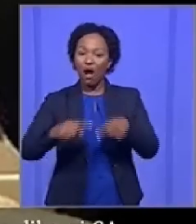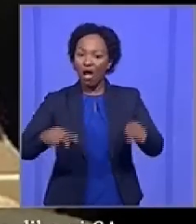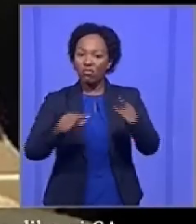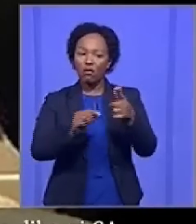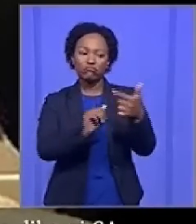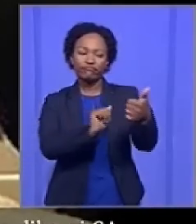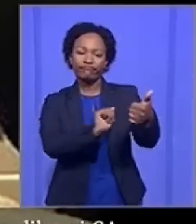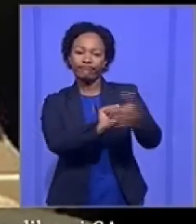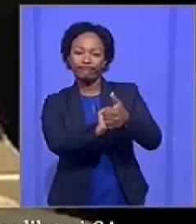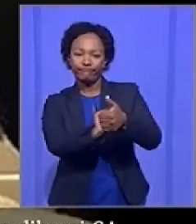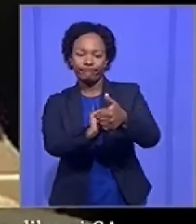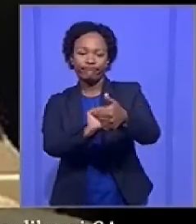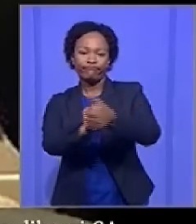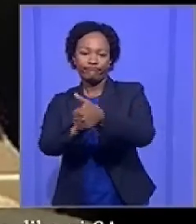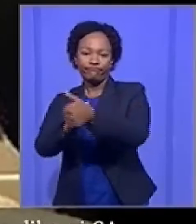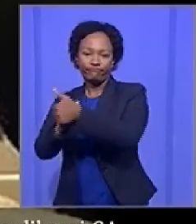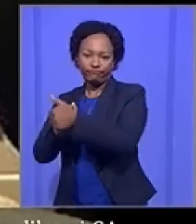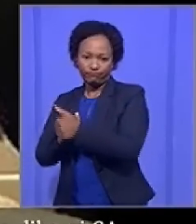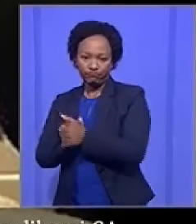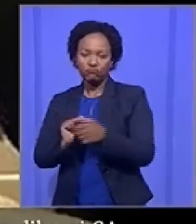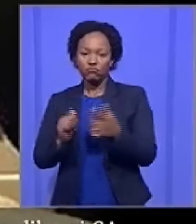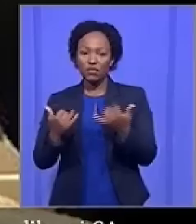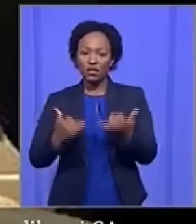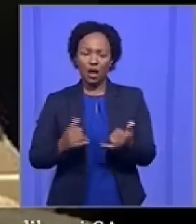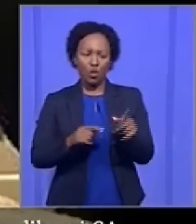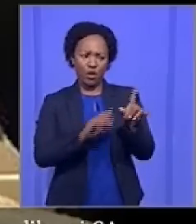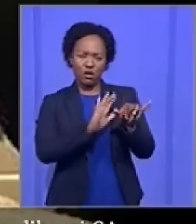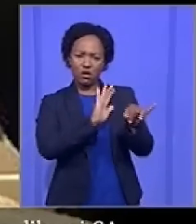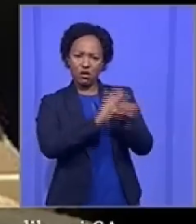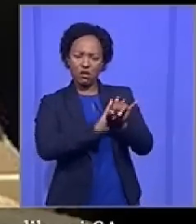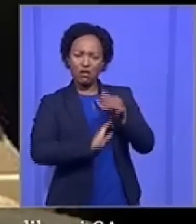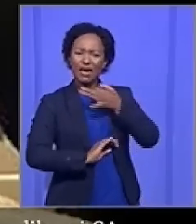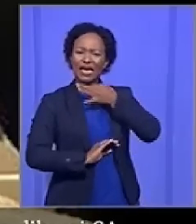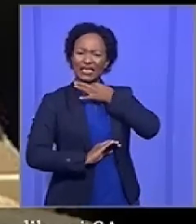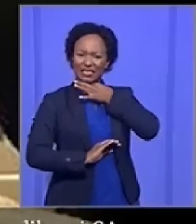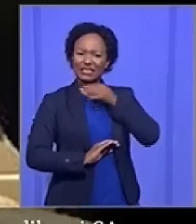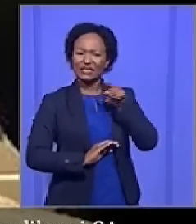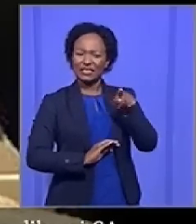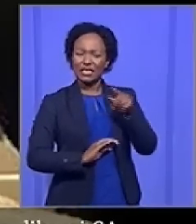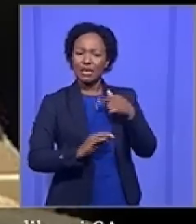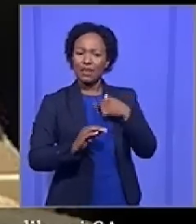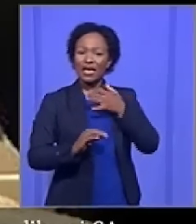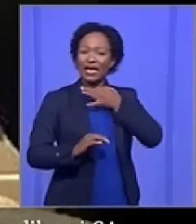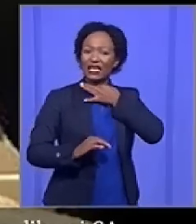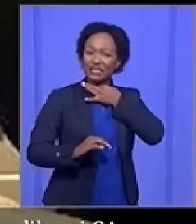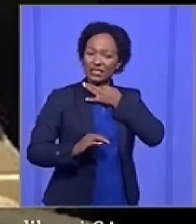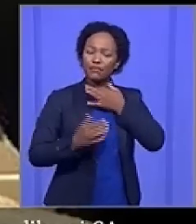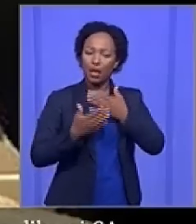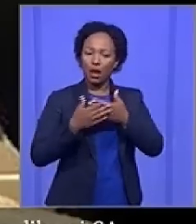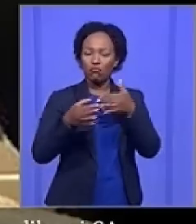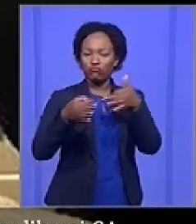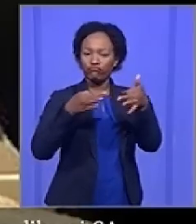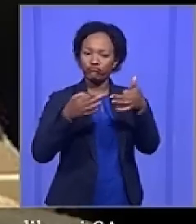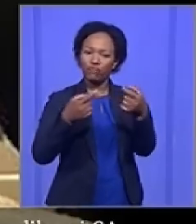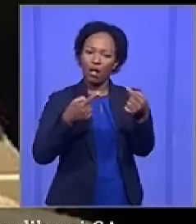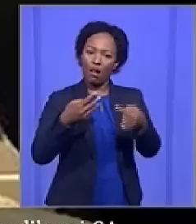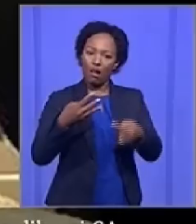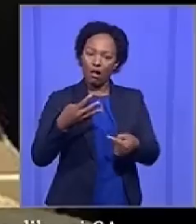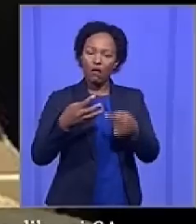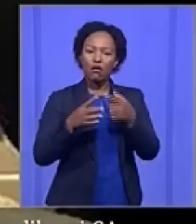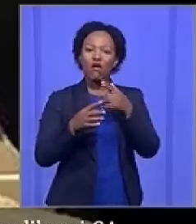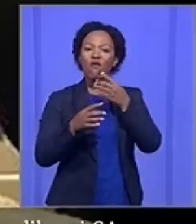sure that the risks that we are picking up, and if I can just talk to those risks, impact on